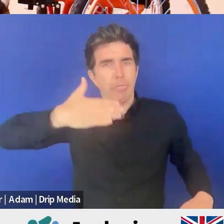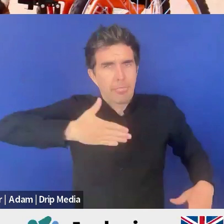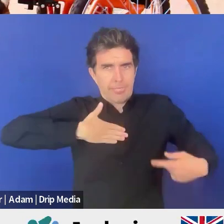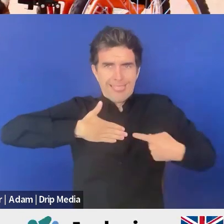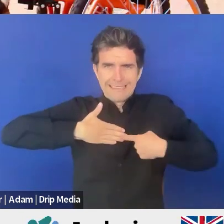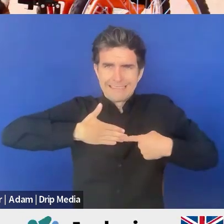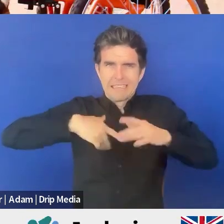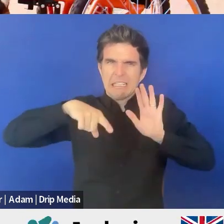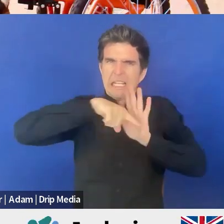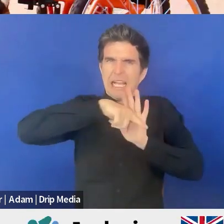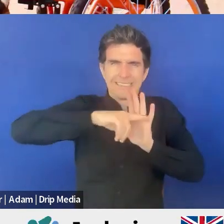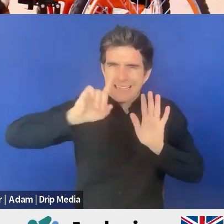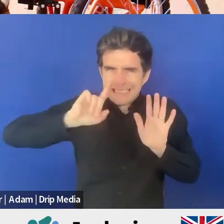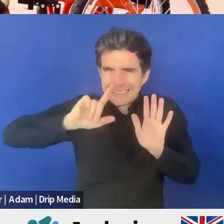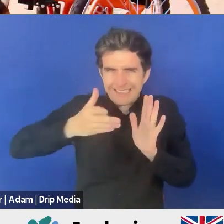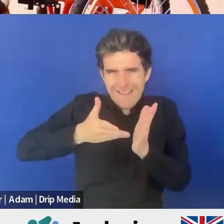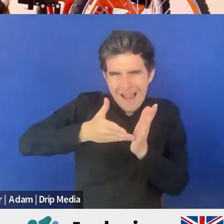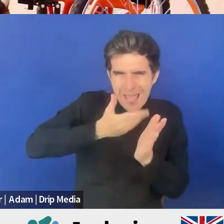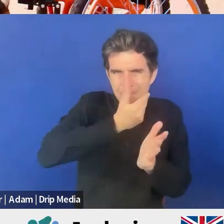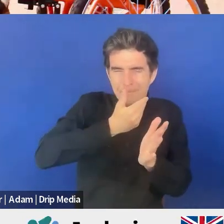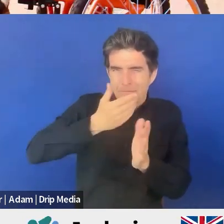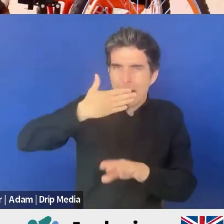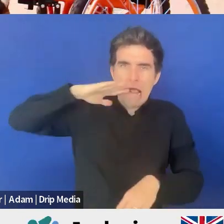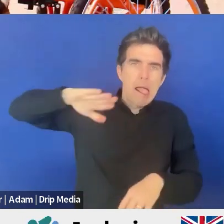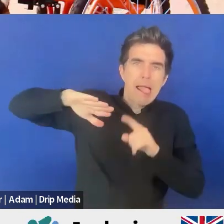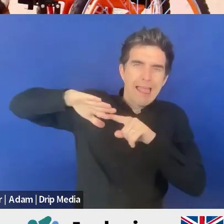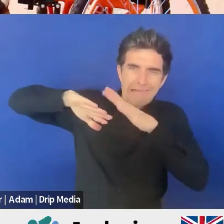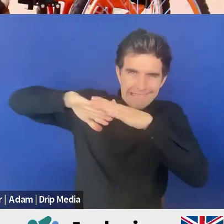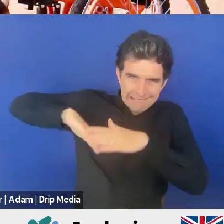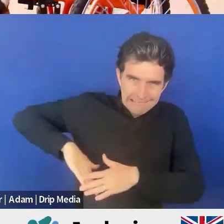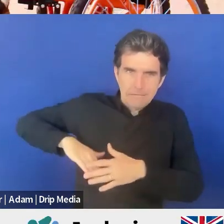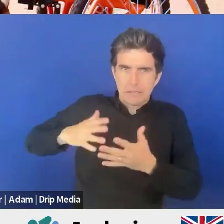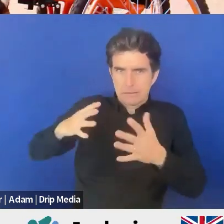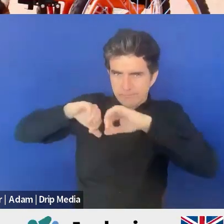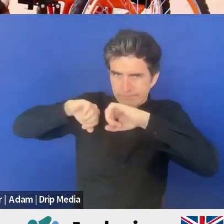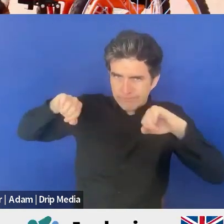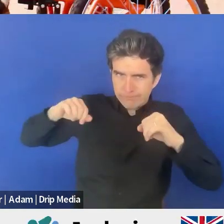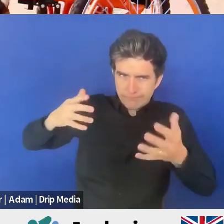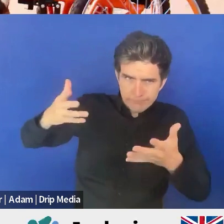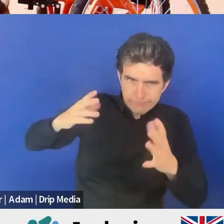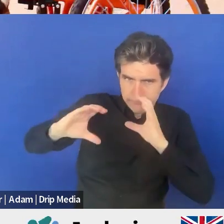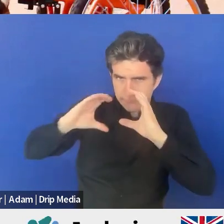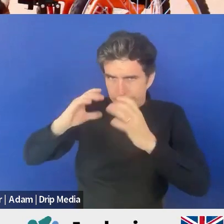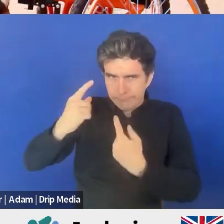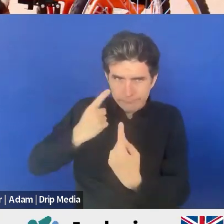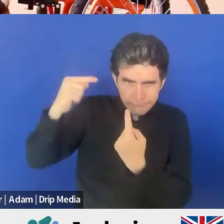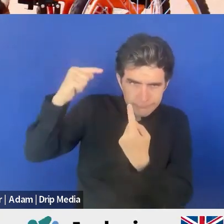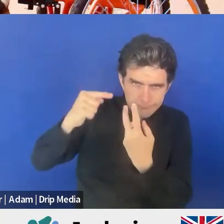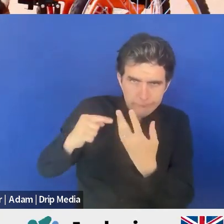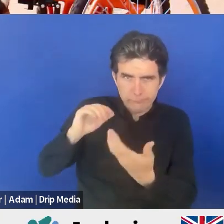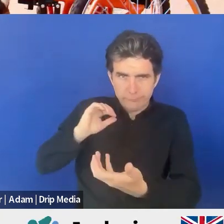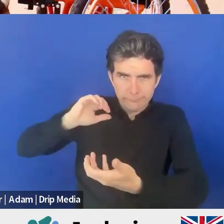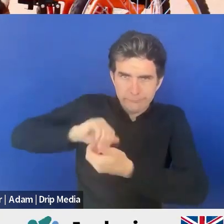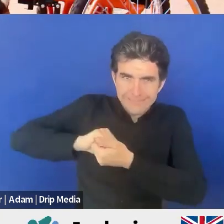Today's webinar is a part of the learning series, as I just mentioned, on inclusive education, and we will focus on finding